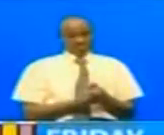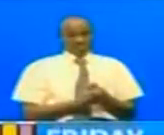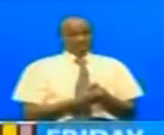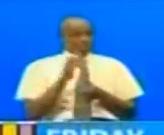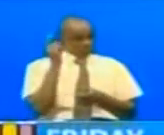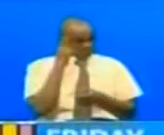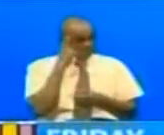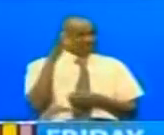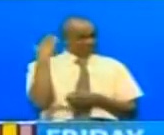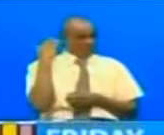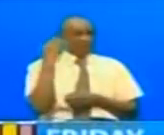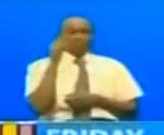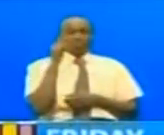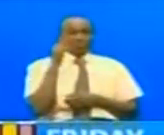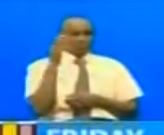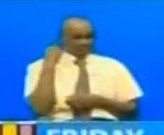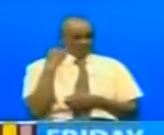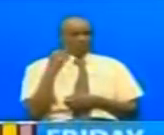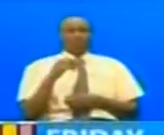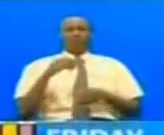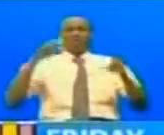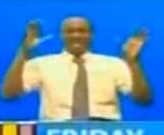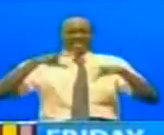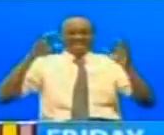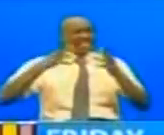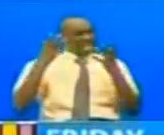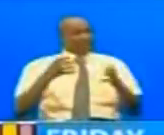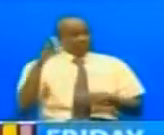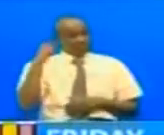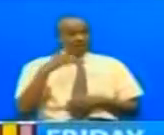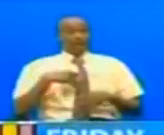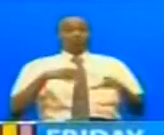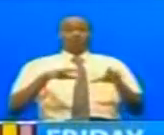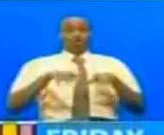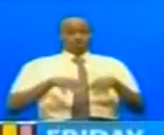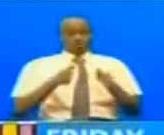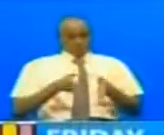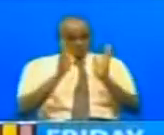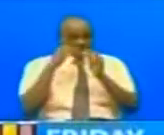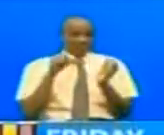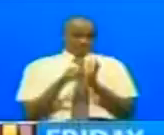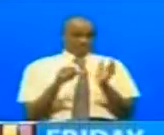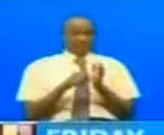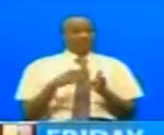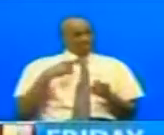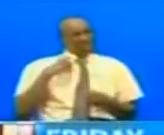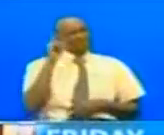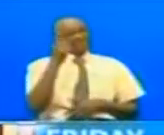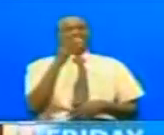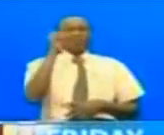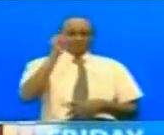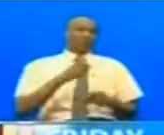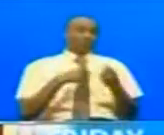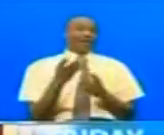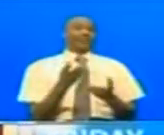were bad saved because of the El Nino. Mm-hmm. And also I was the first MP to buy a backhoe loader, mm-hmm. which does lead to